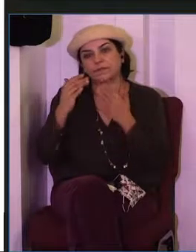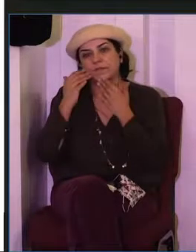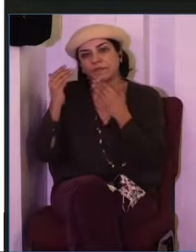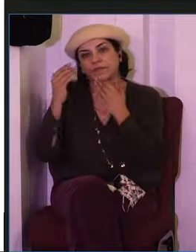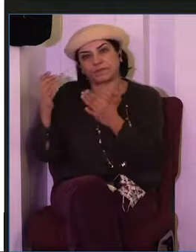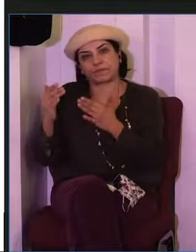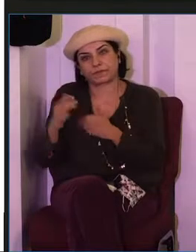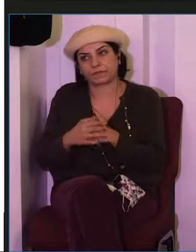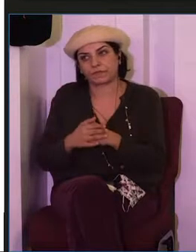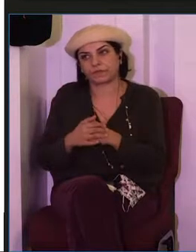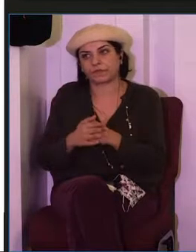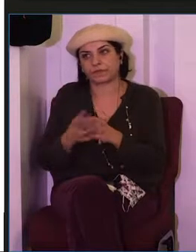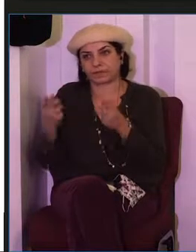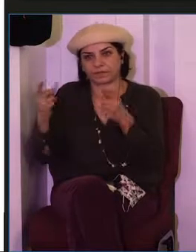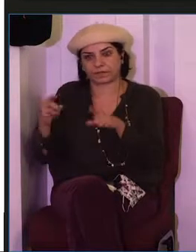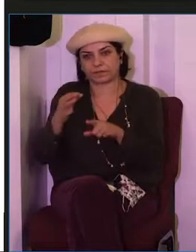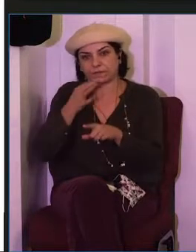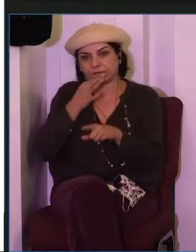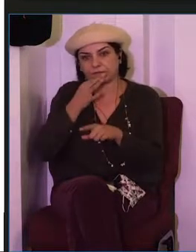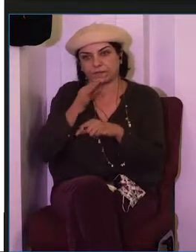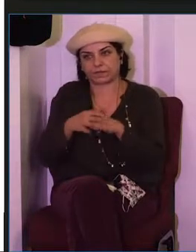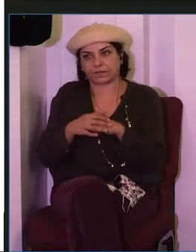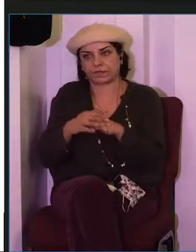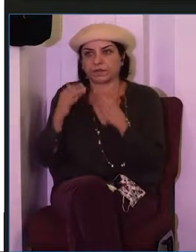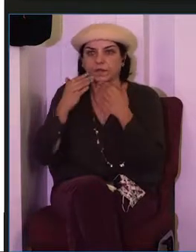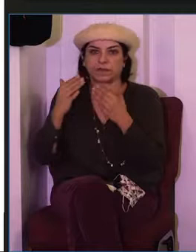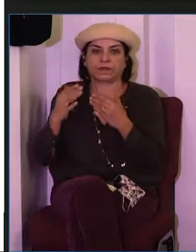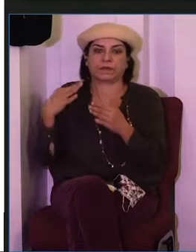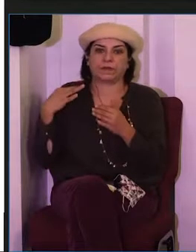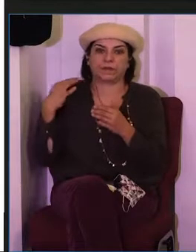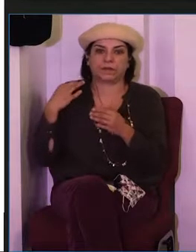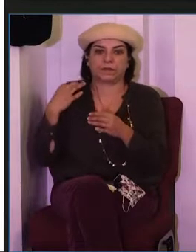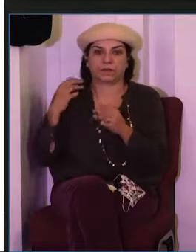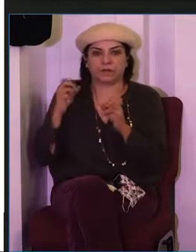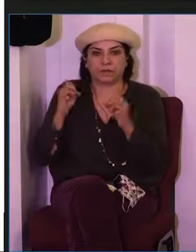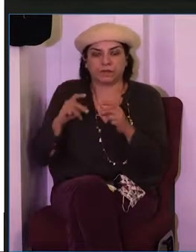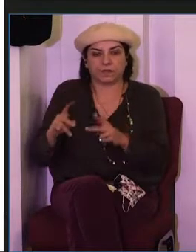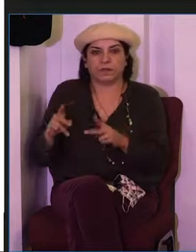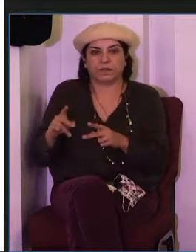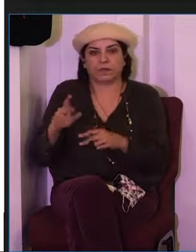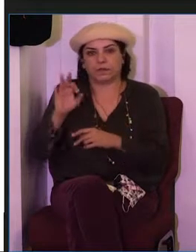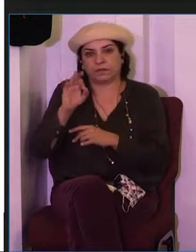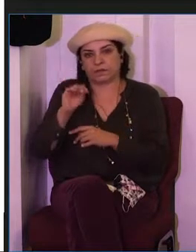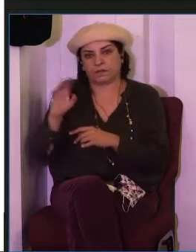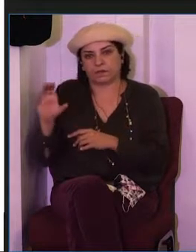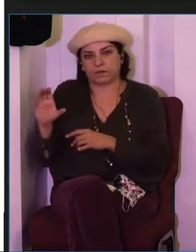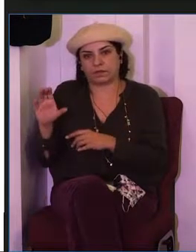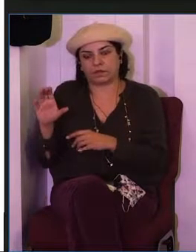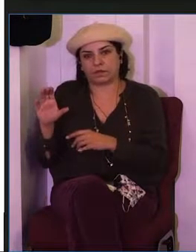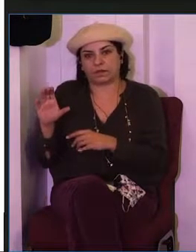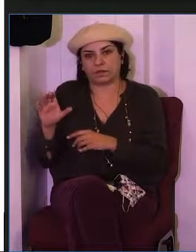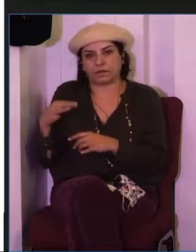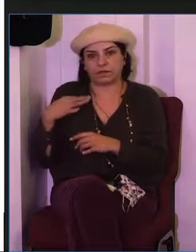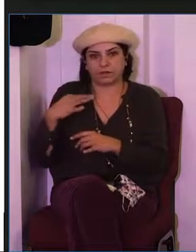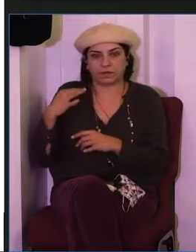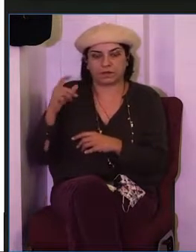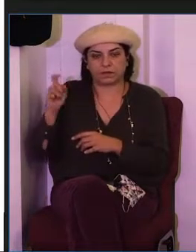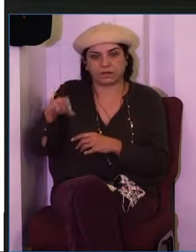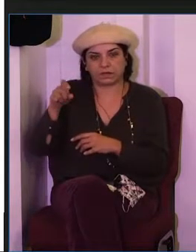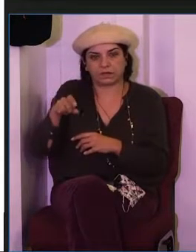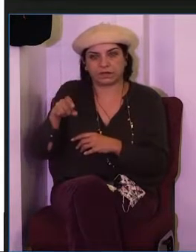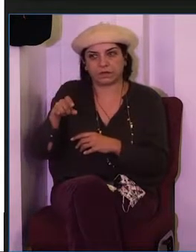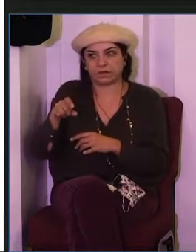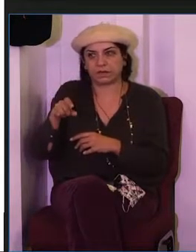Thanksgiving. Coming up quick, Thanksgiving volunteer opportunity. Founders MCC volunteers are needed to deliver